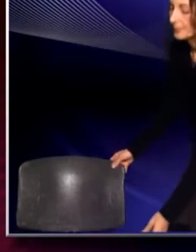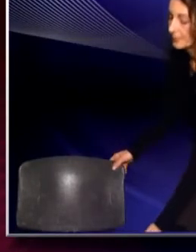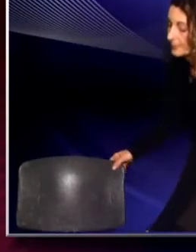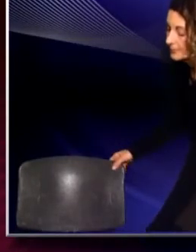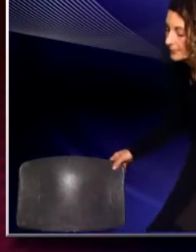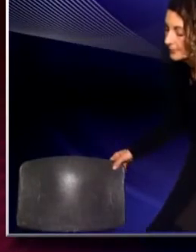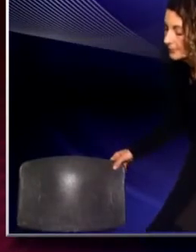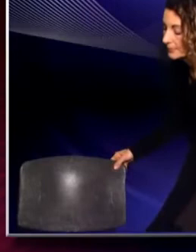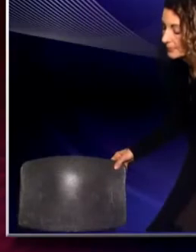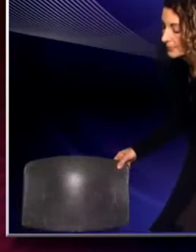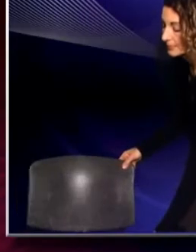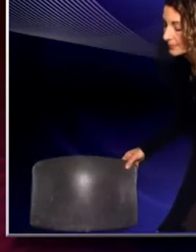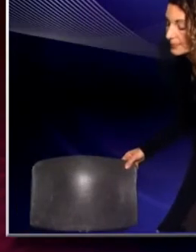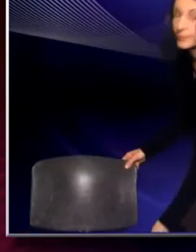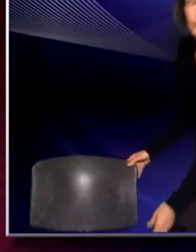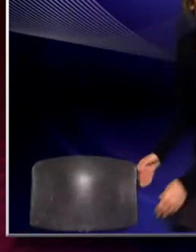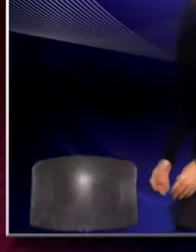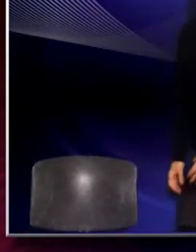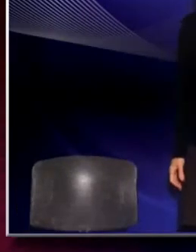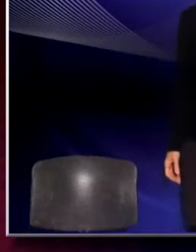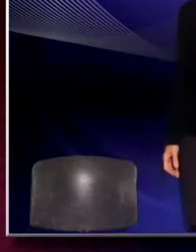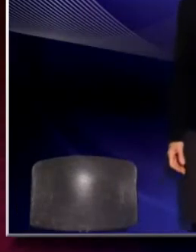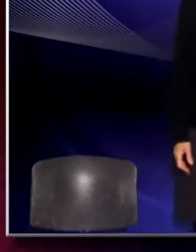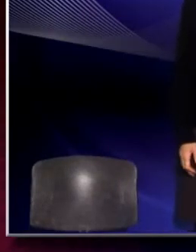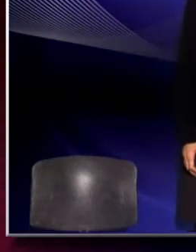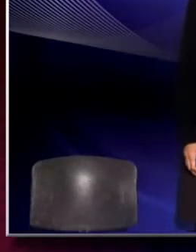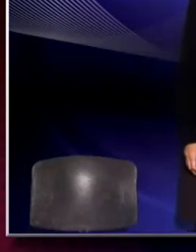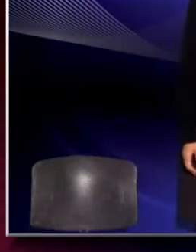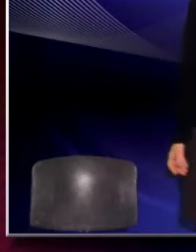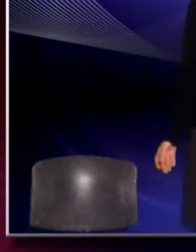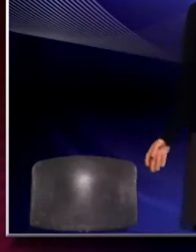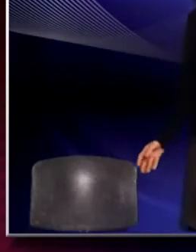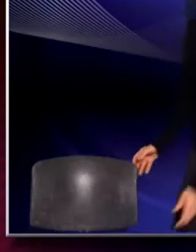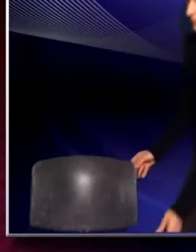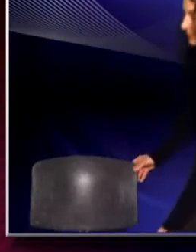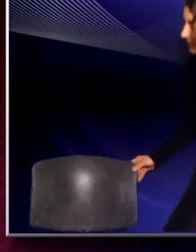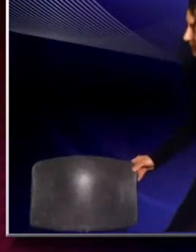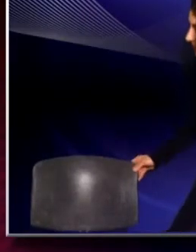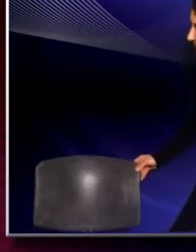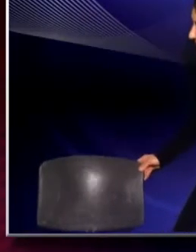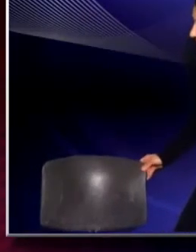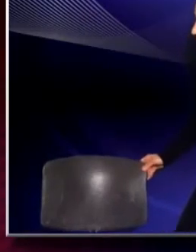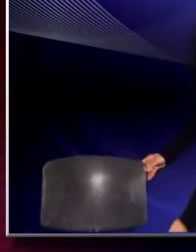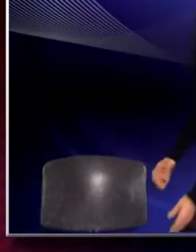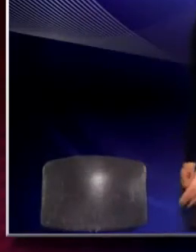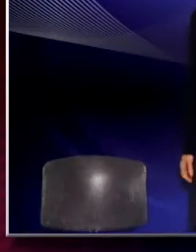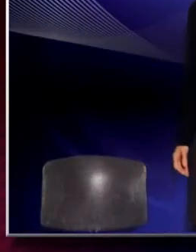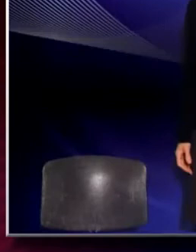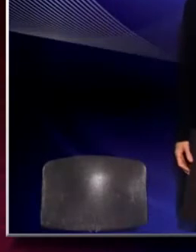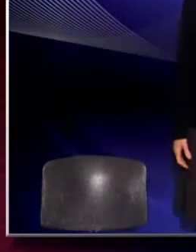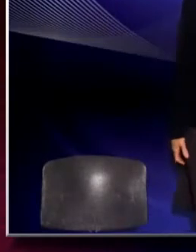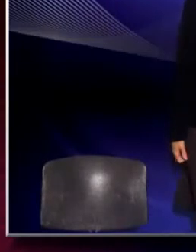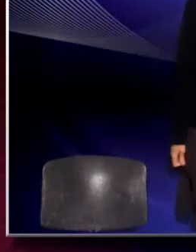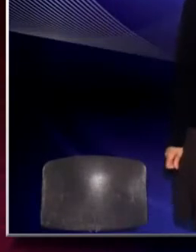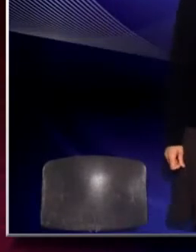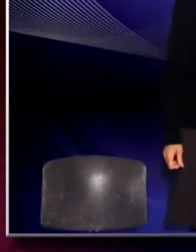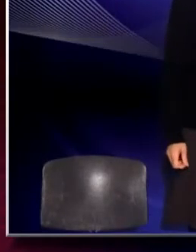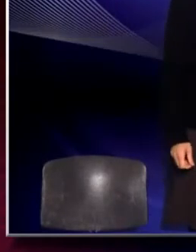it's our first language. And that's why we wanted to continue on and do the ASL competition. It's really the key to the way we